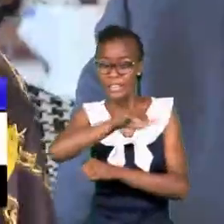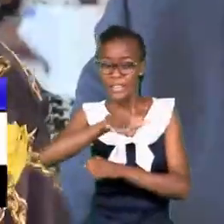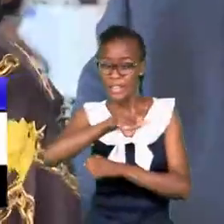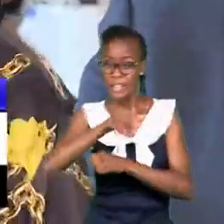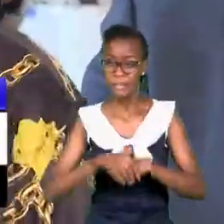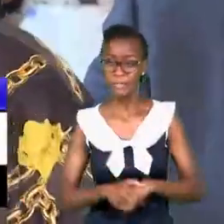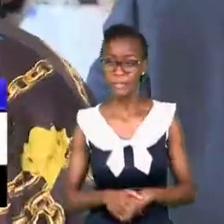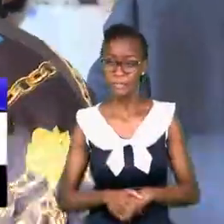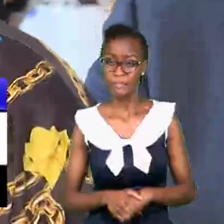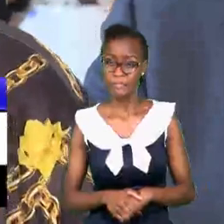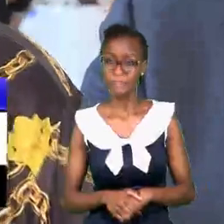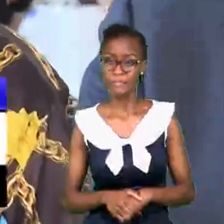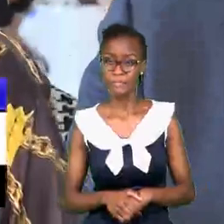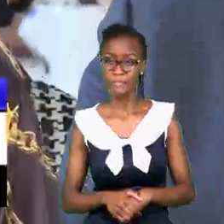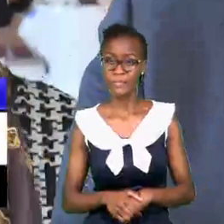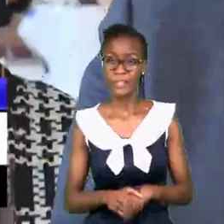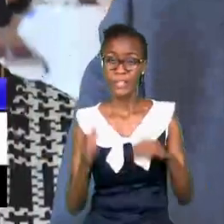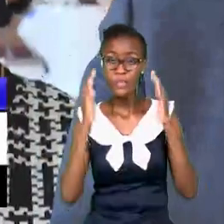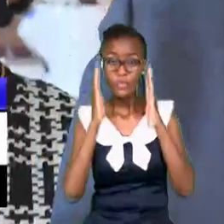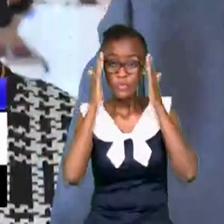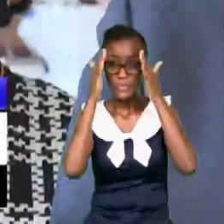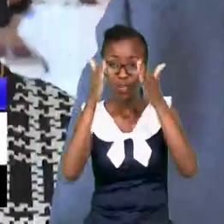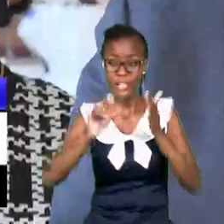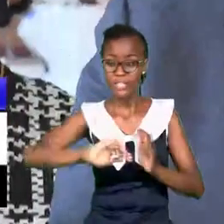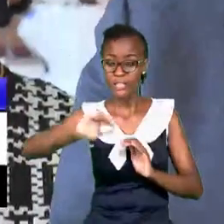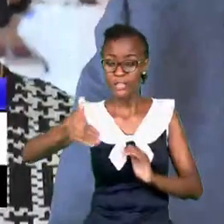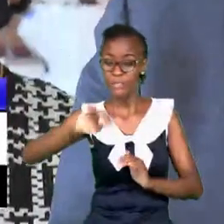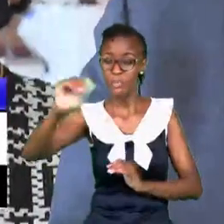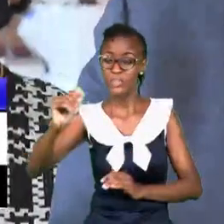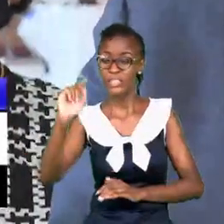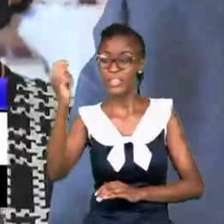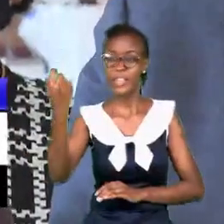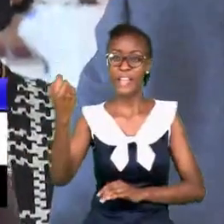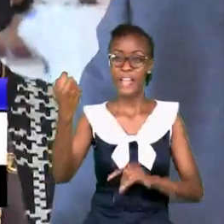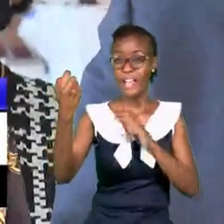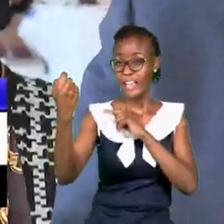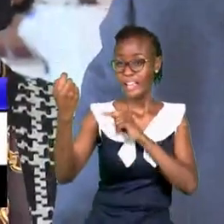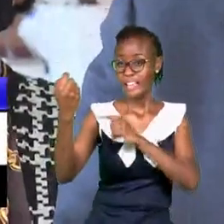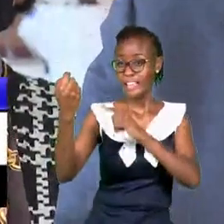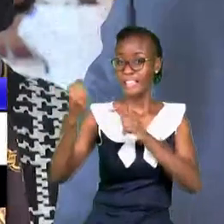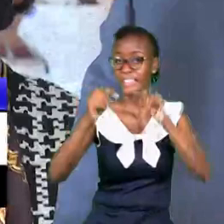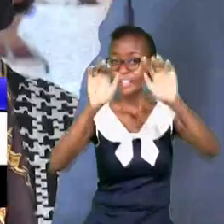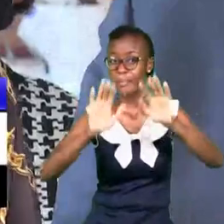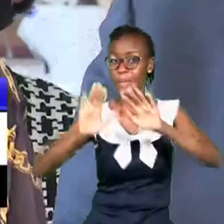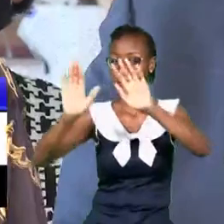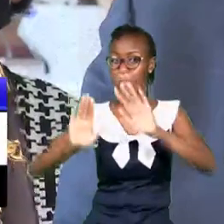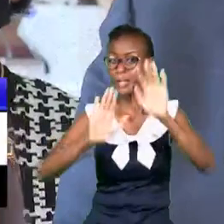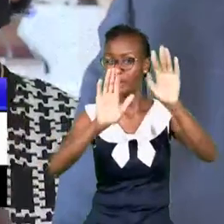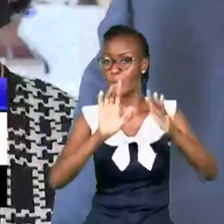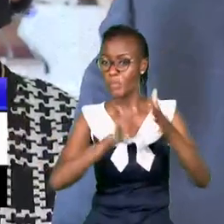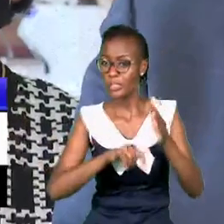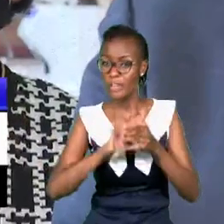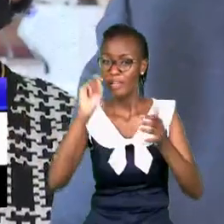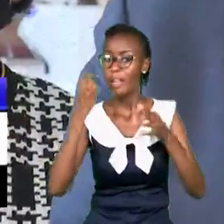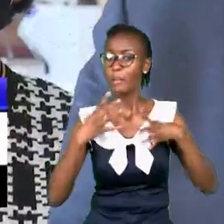march to the top of the mountain is basically a march of Kenyan people to liberate